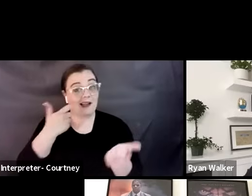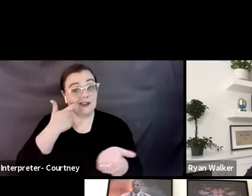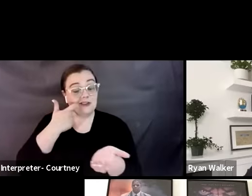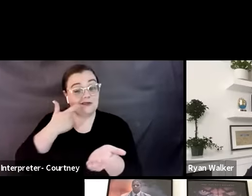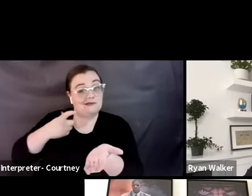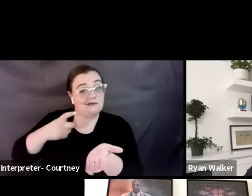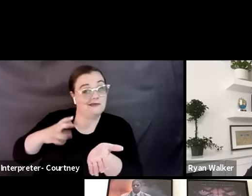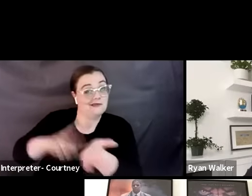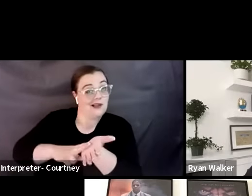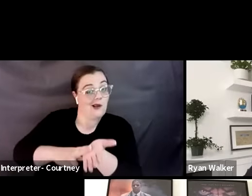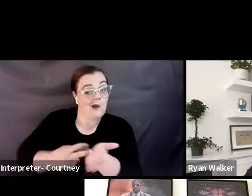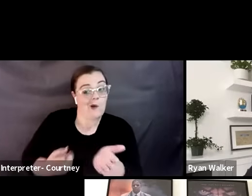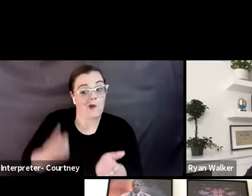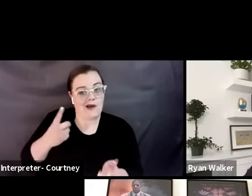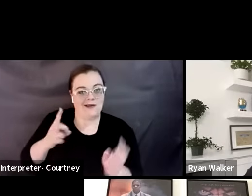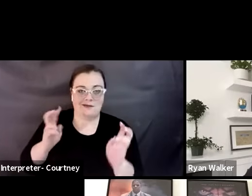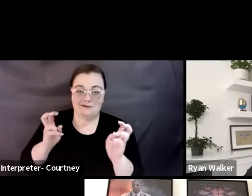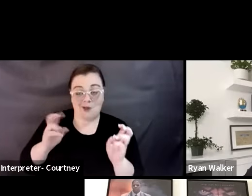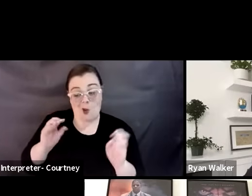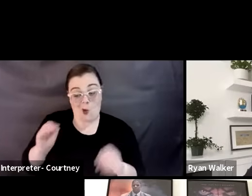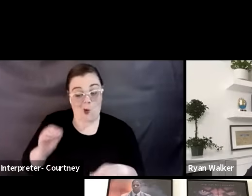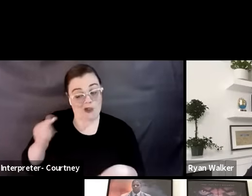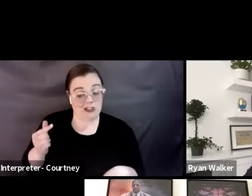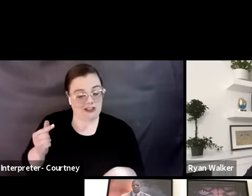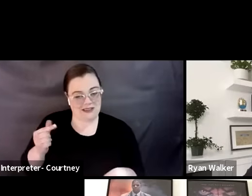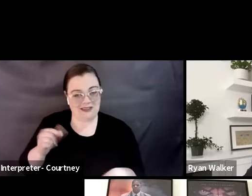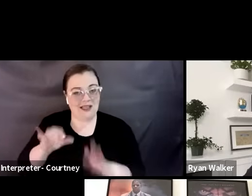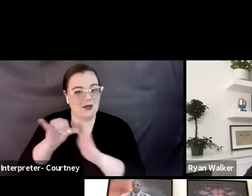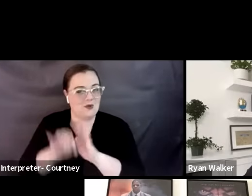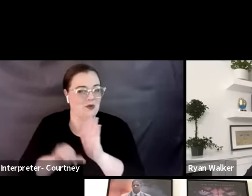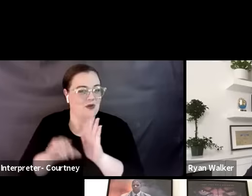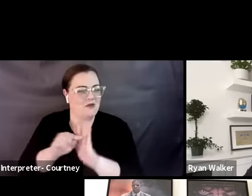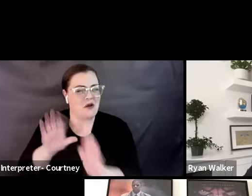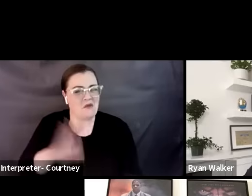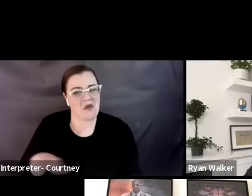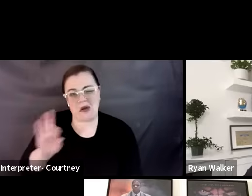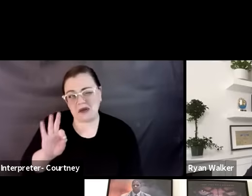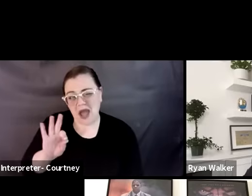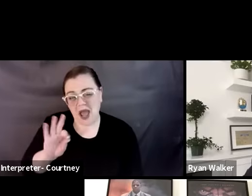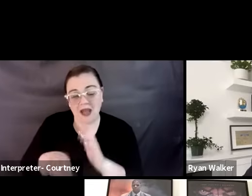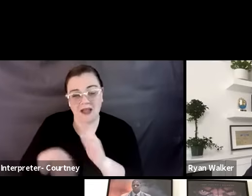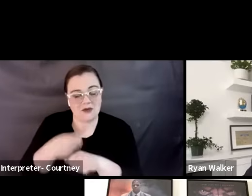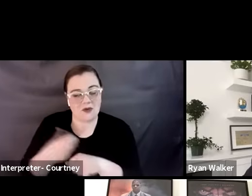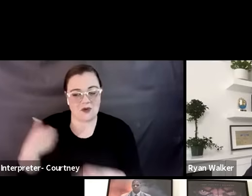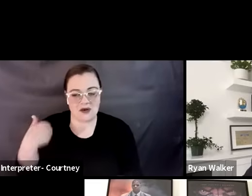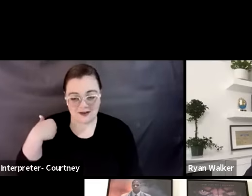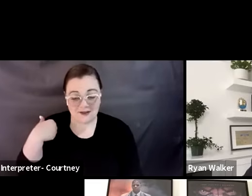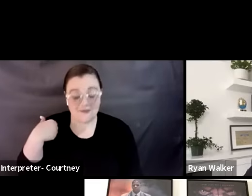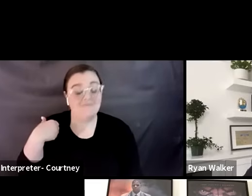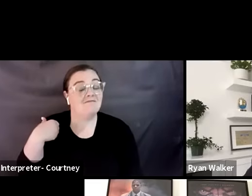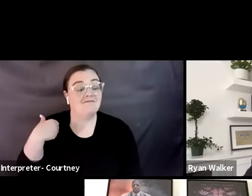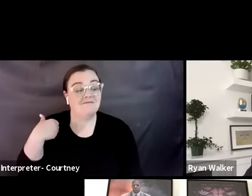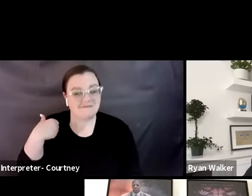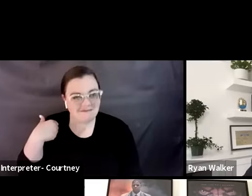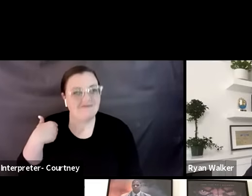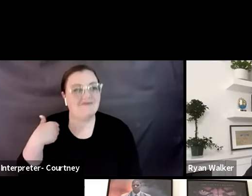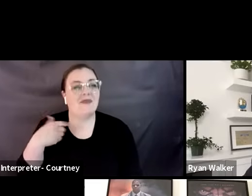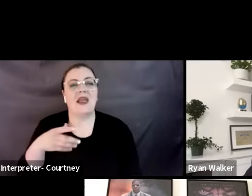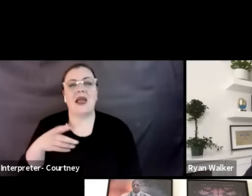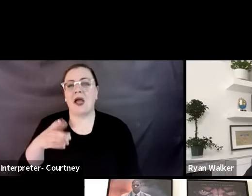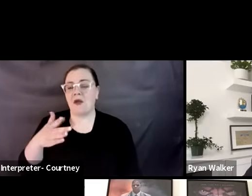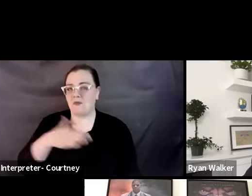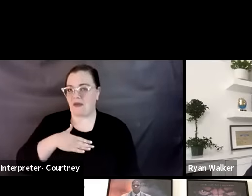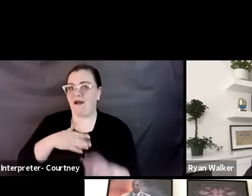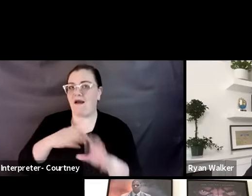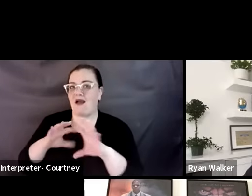first OG YouTubers about 9-10 years ago now. And it was before, I think my firm I was working with at the time